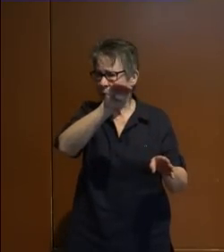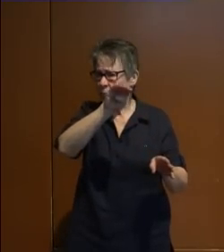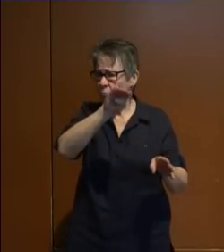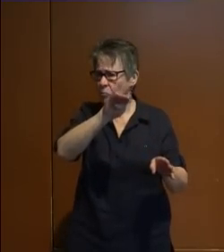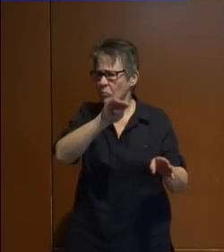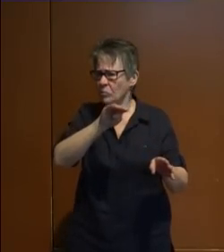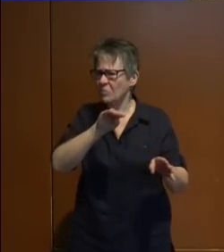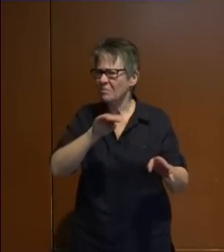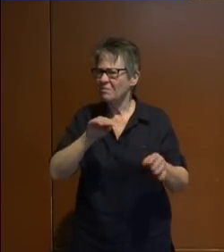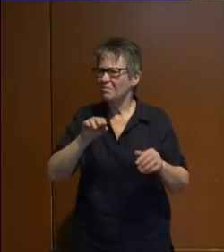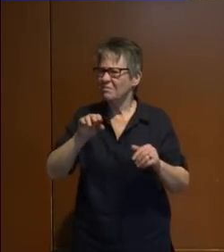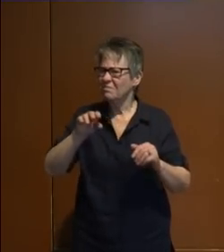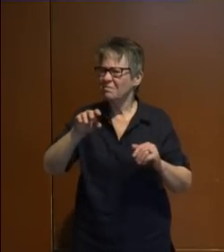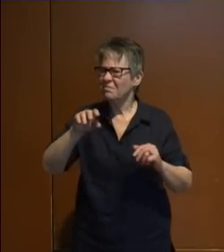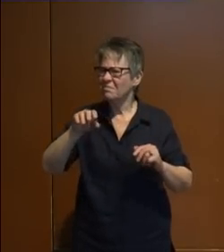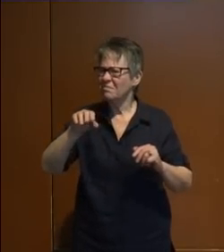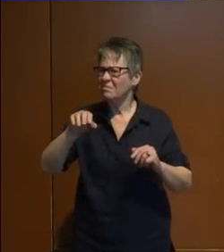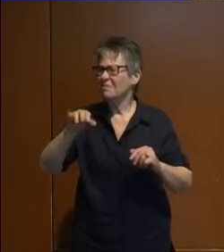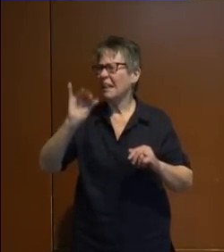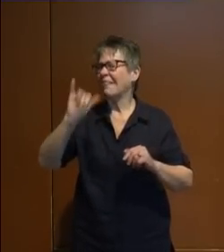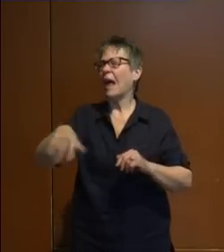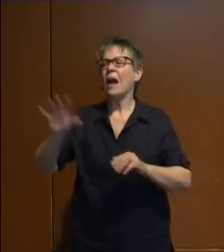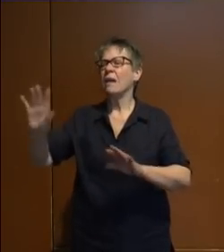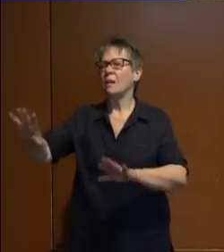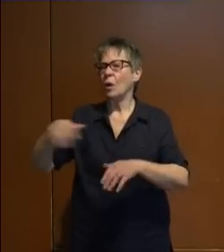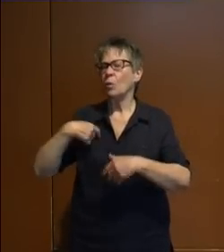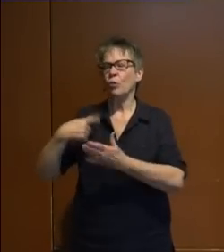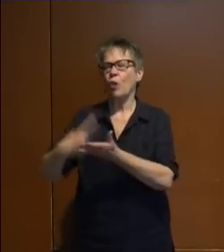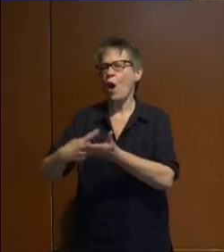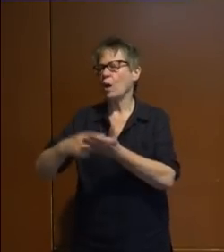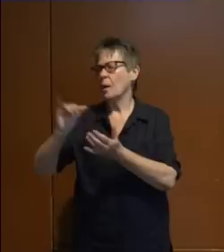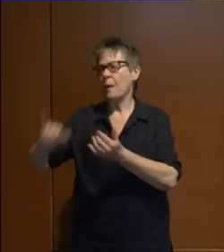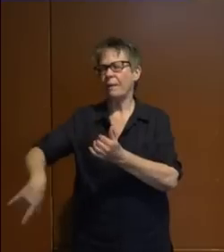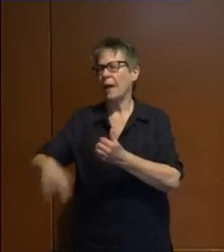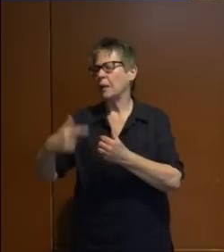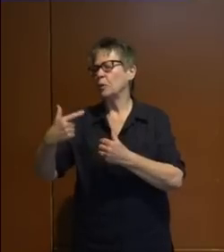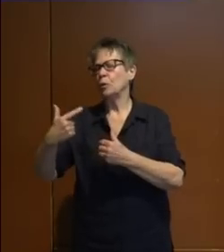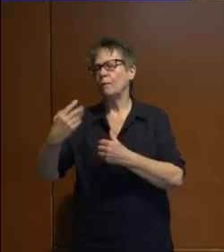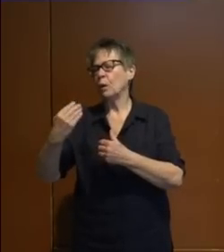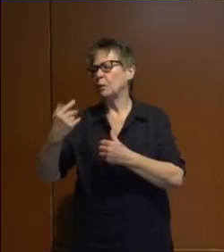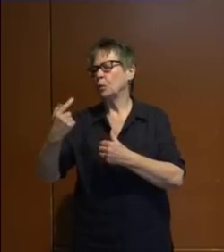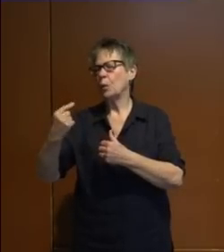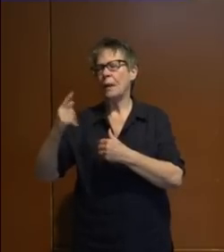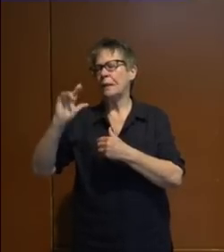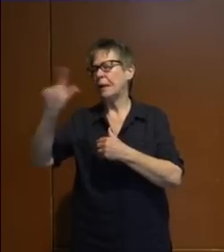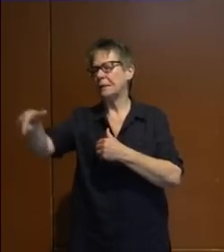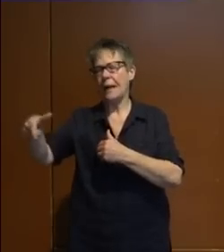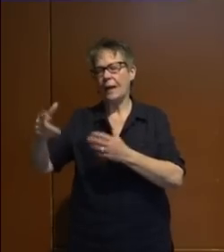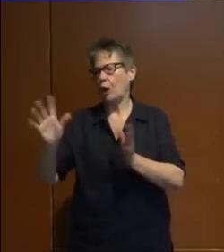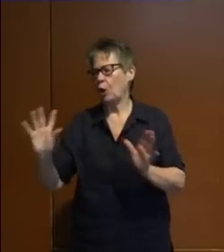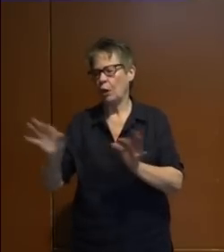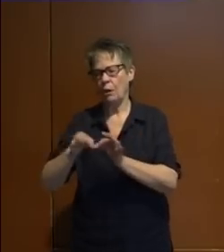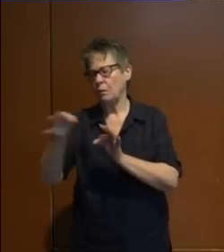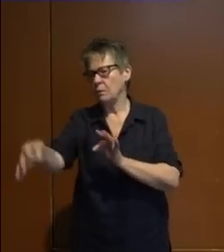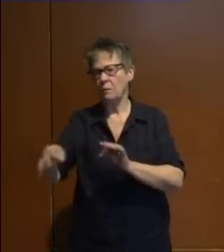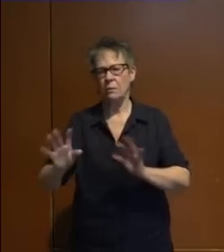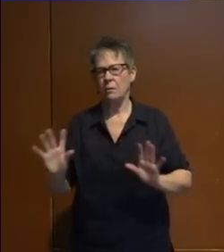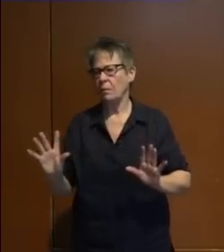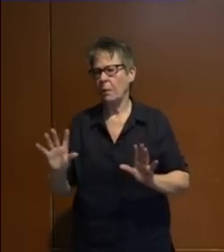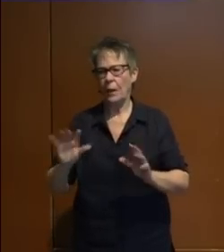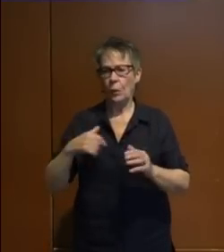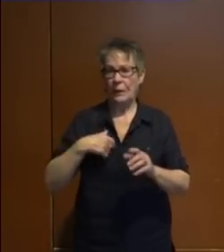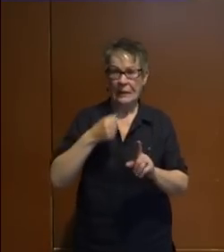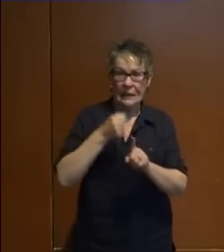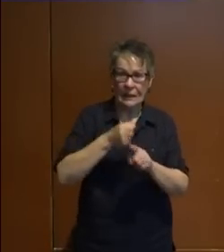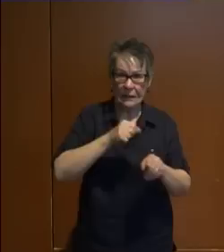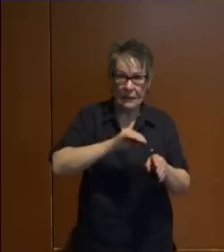21 days, probably in the North Jersey area, and then it's going to emanate out. If the peak hits in ICU